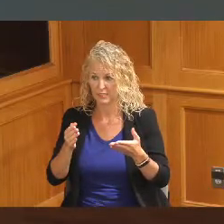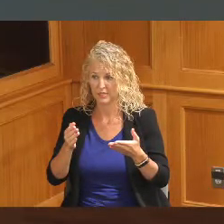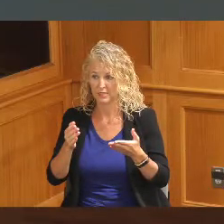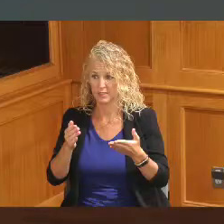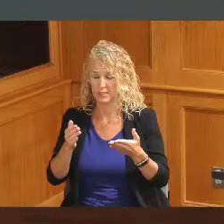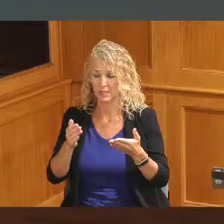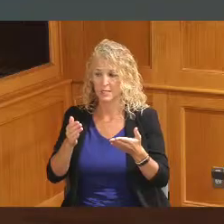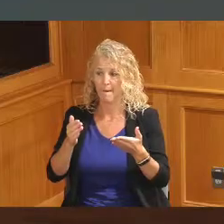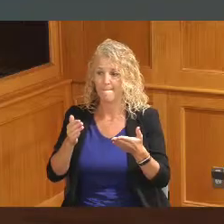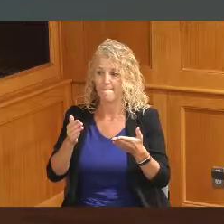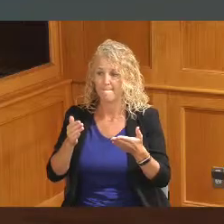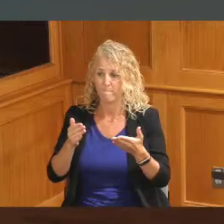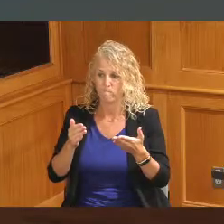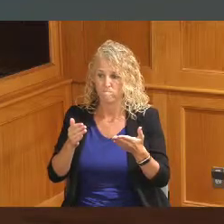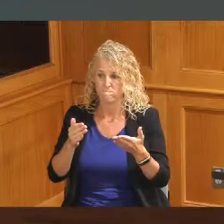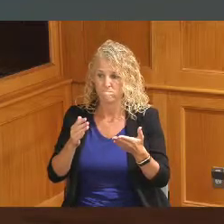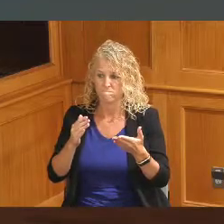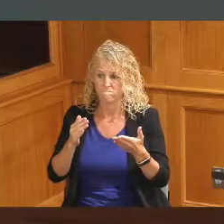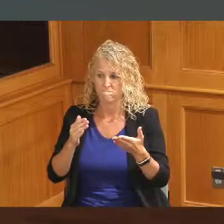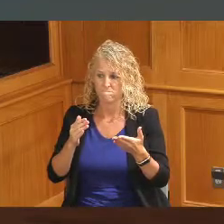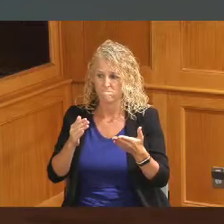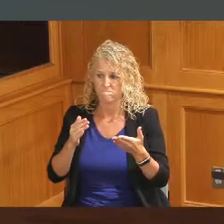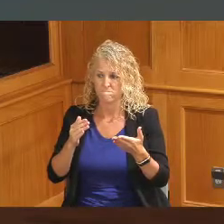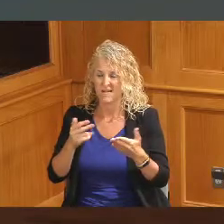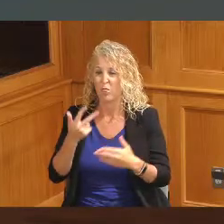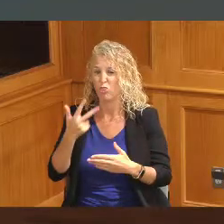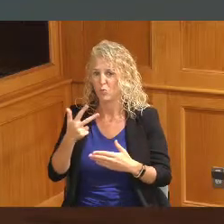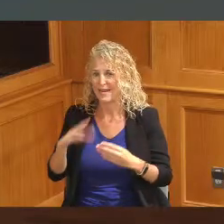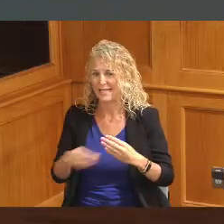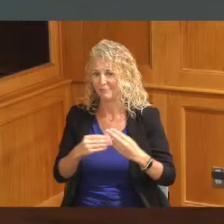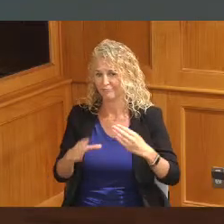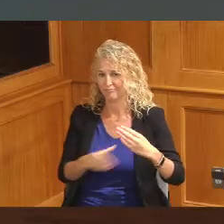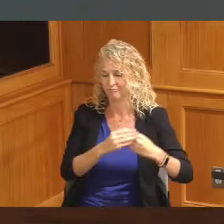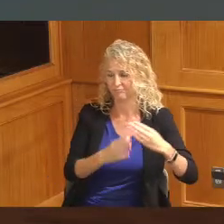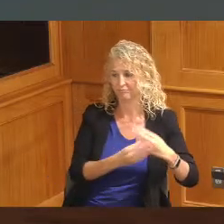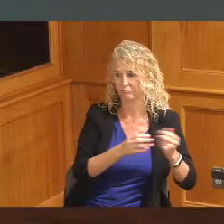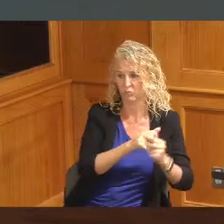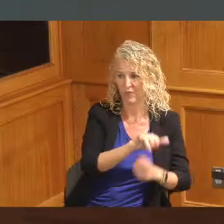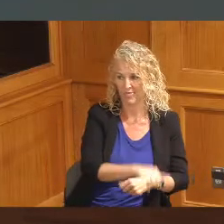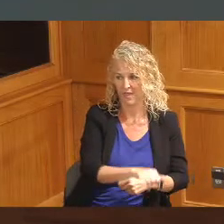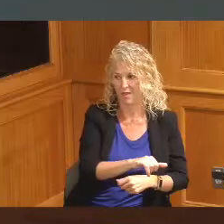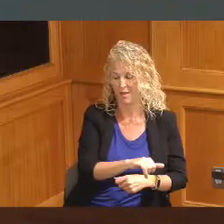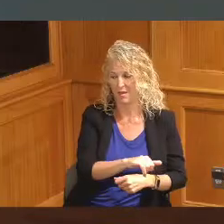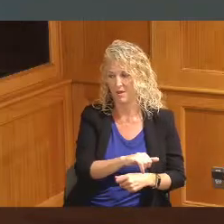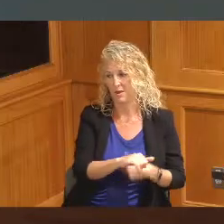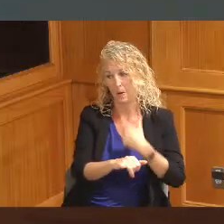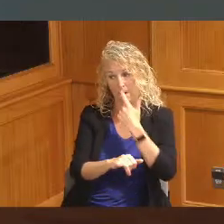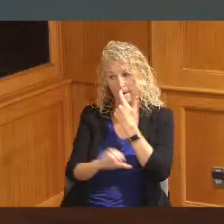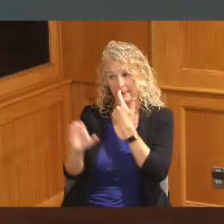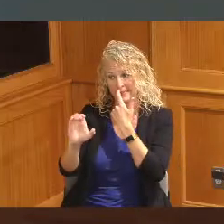is actually 3 addenda related to that, and this is with